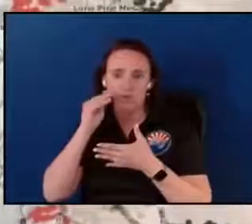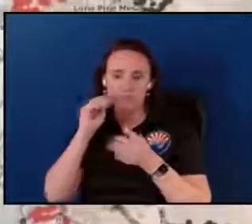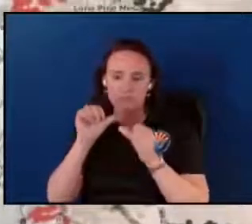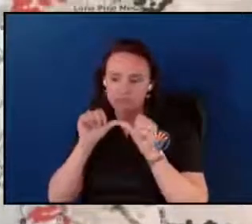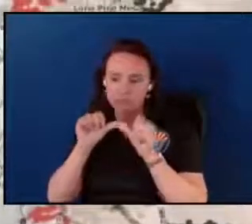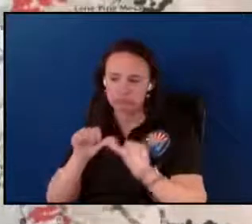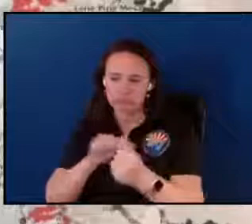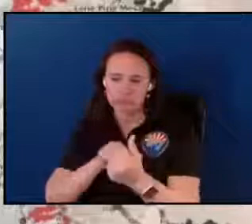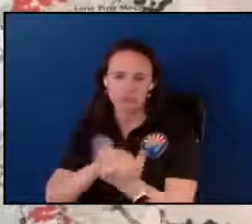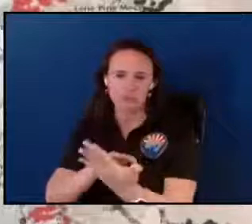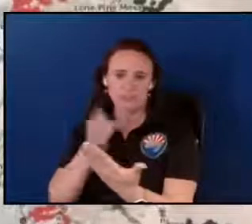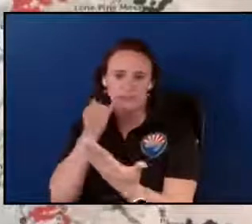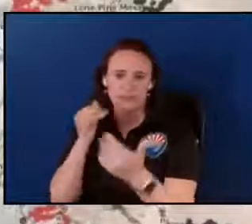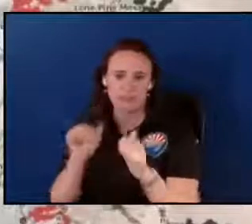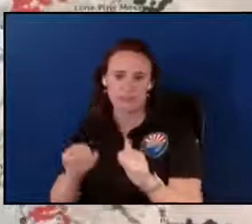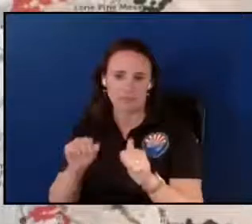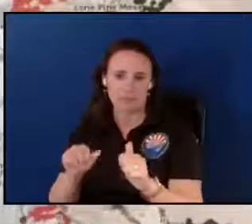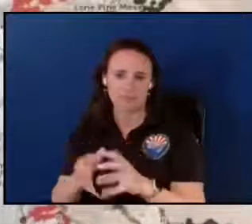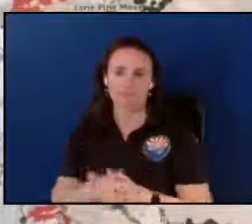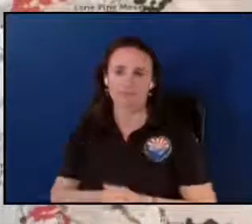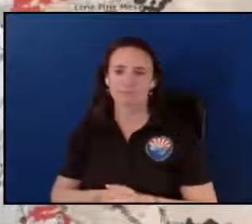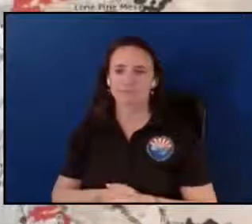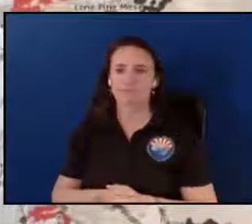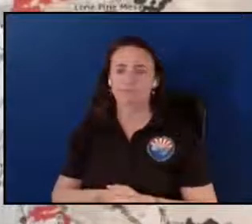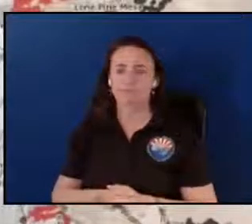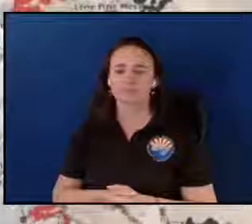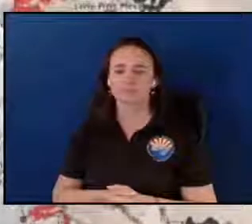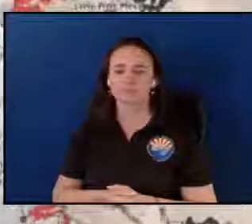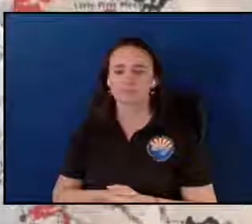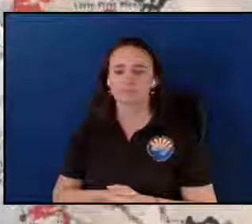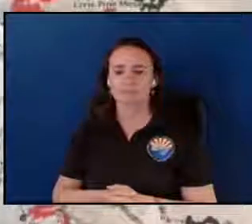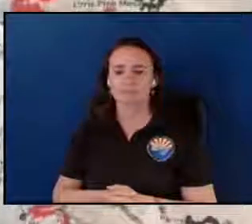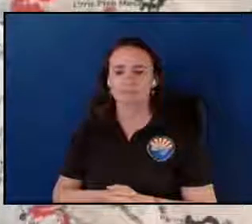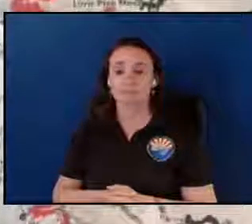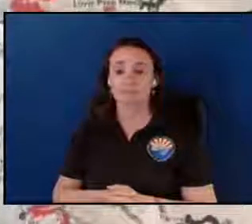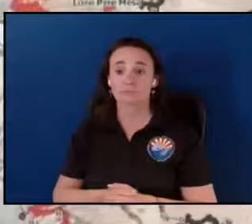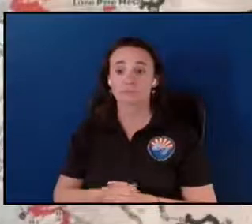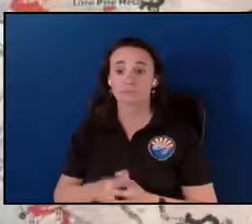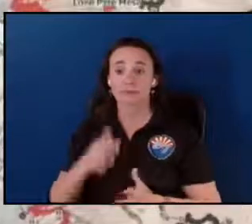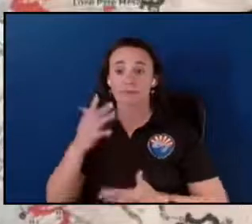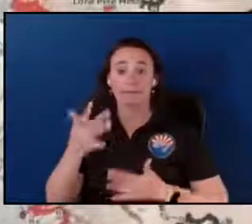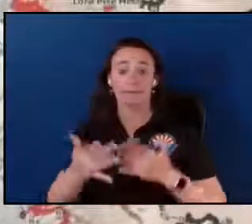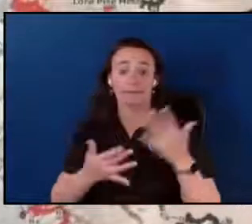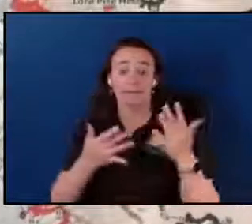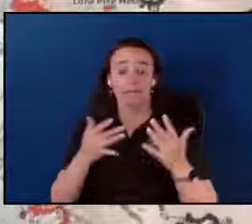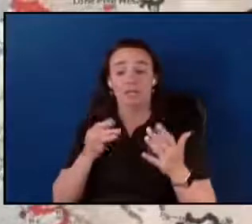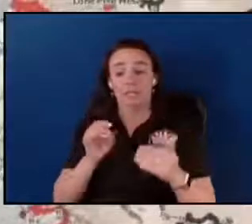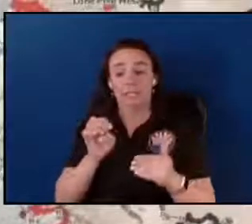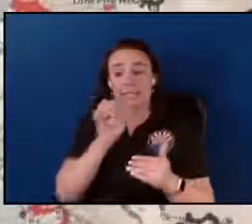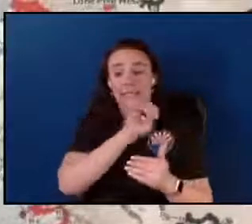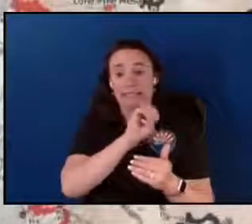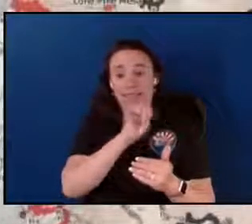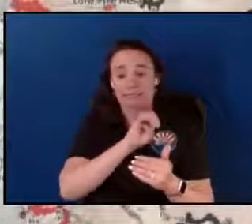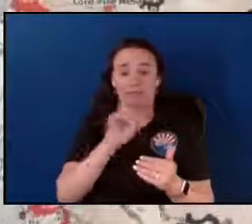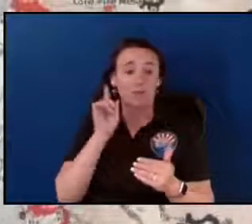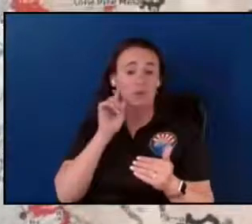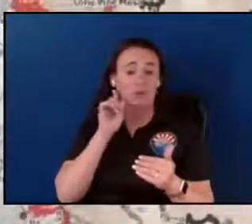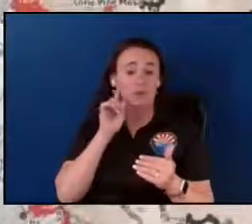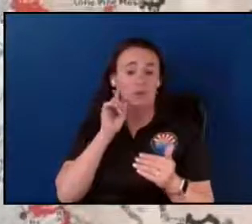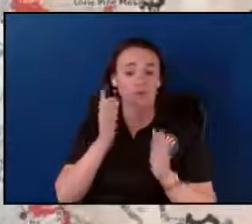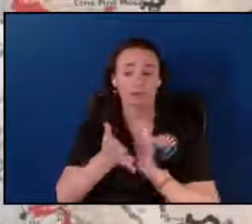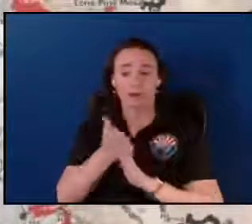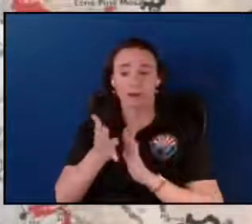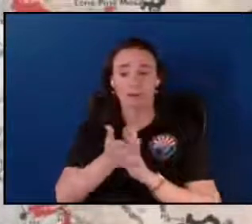can. So moving on to the east side of the fire, we, as you heard from operations, he mentioned it briefly, we were able